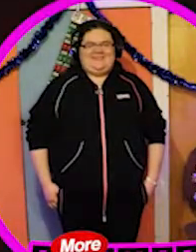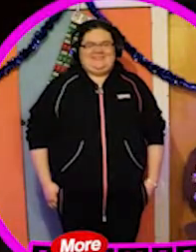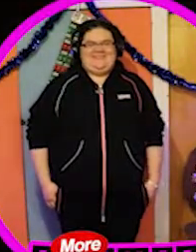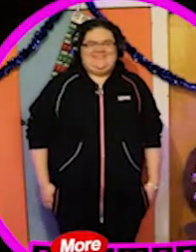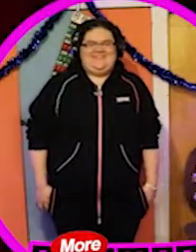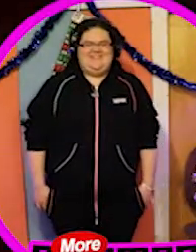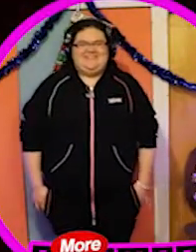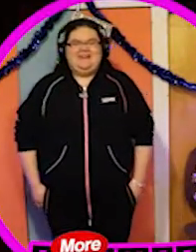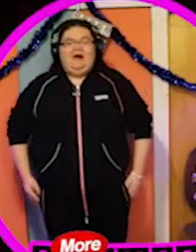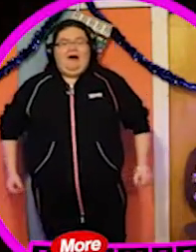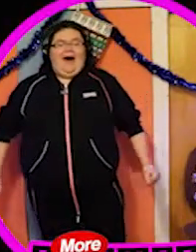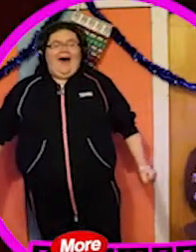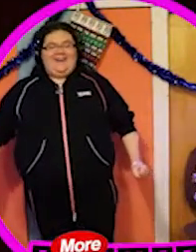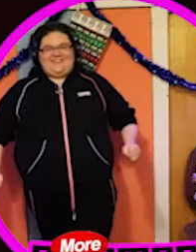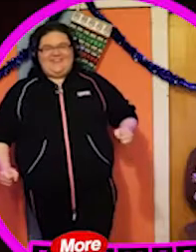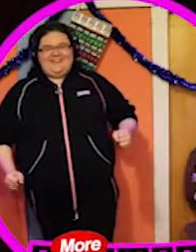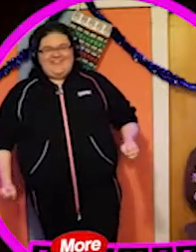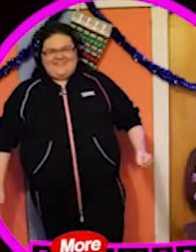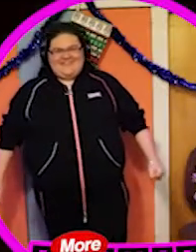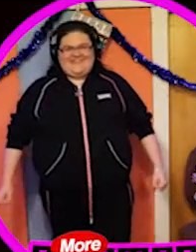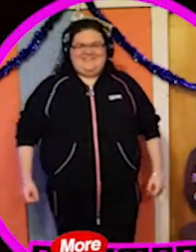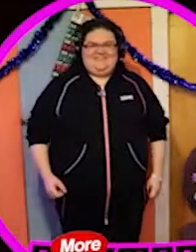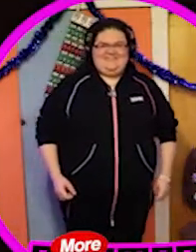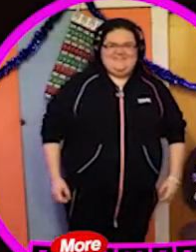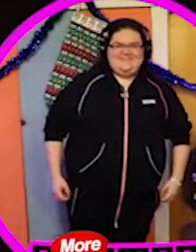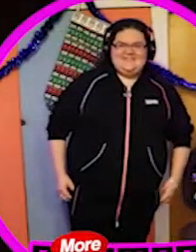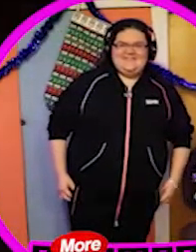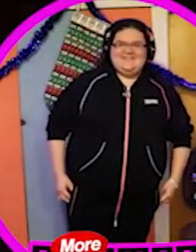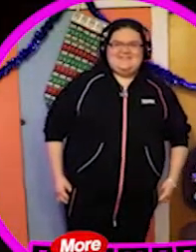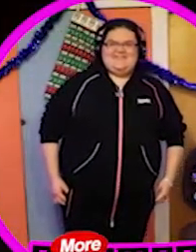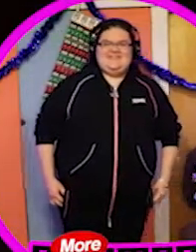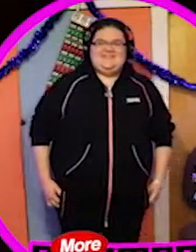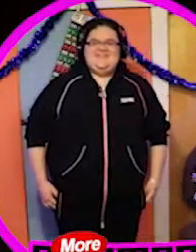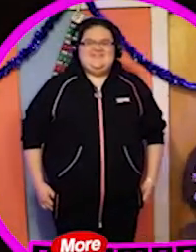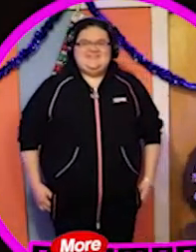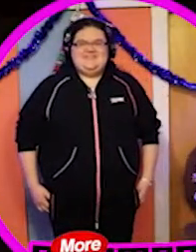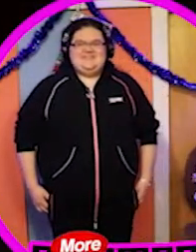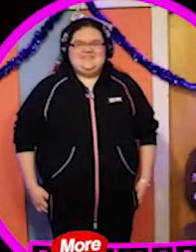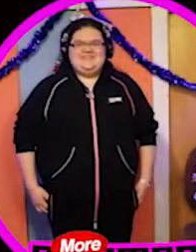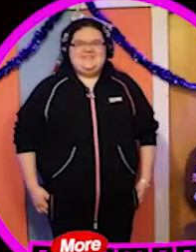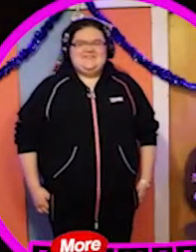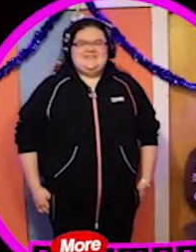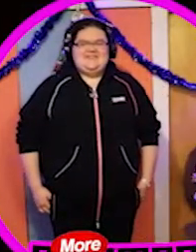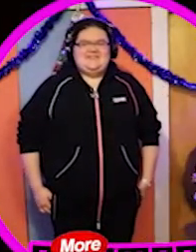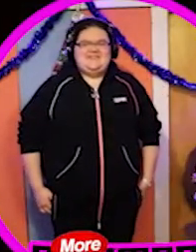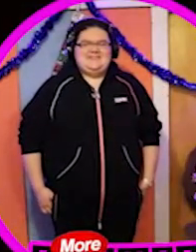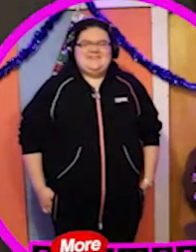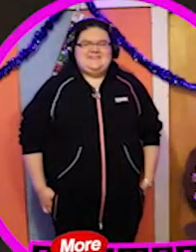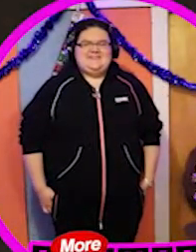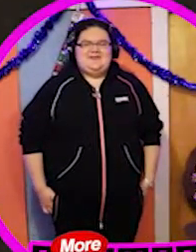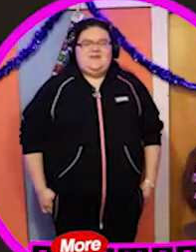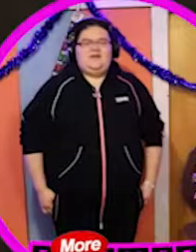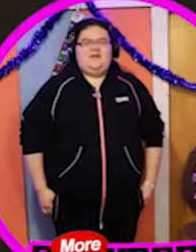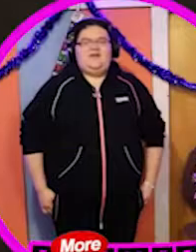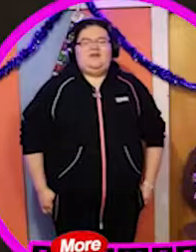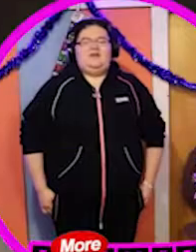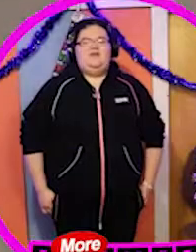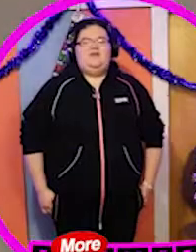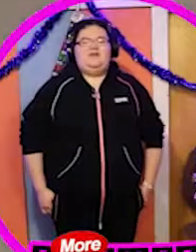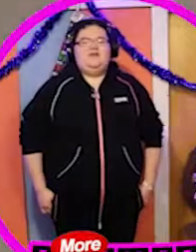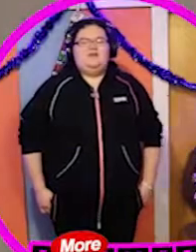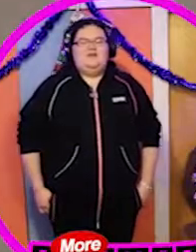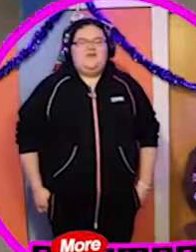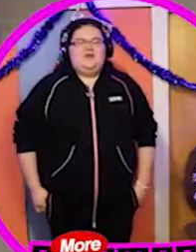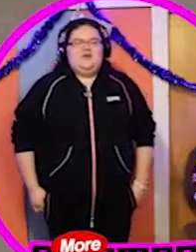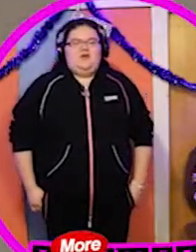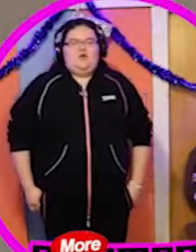Oh my gosh! Just fucking. Josh is blind here. Josh is glugging. Yeah, no, I've got the ammo.